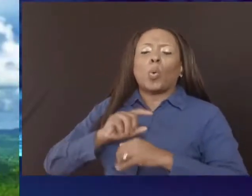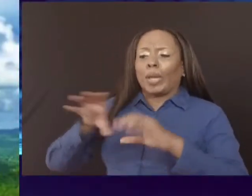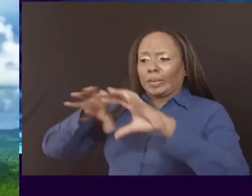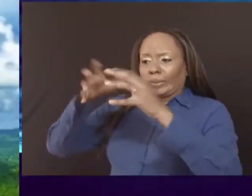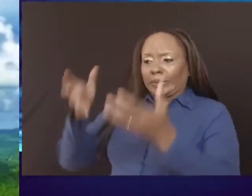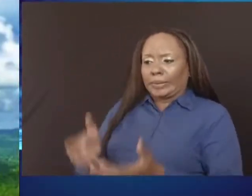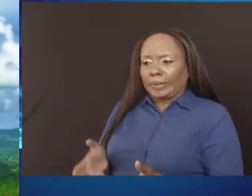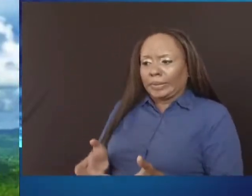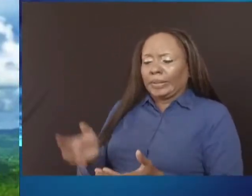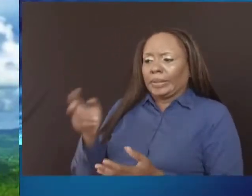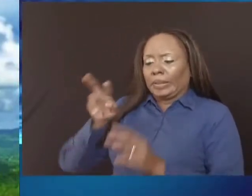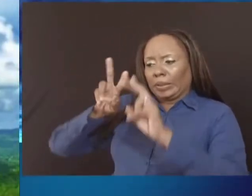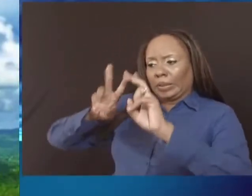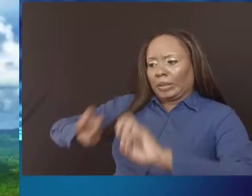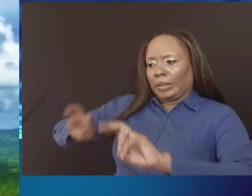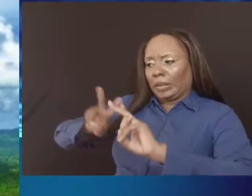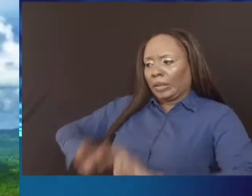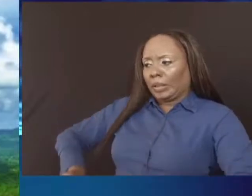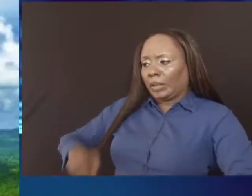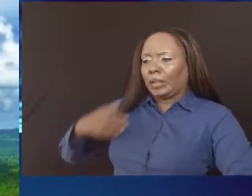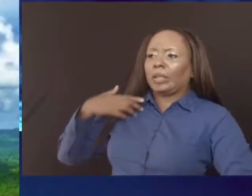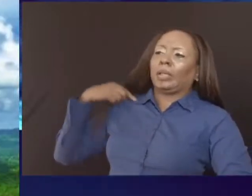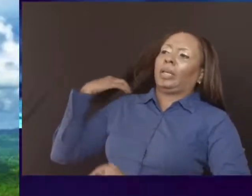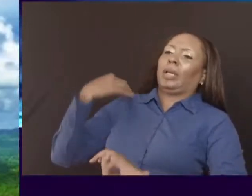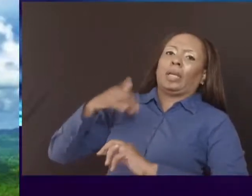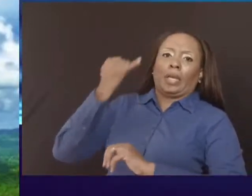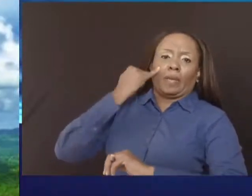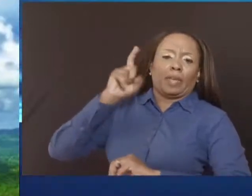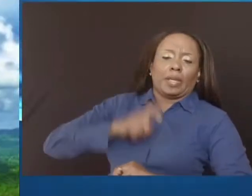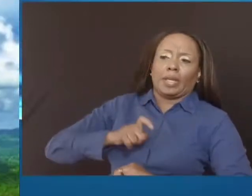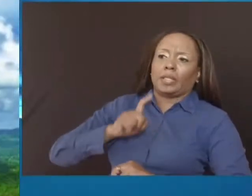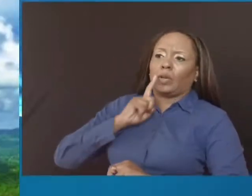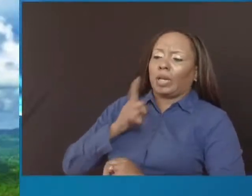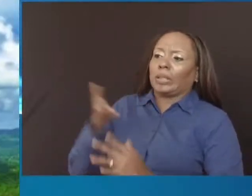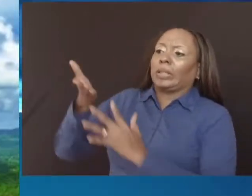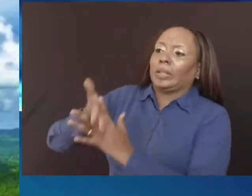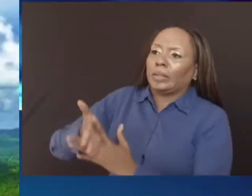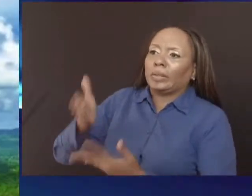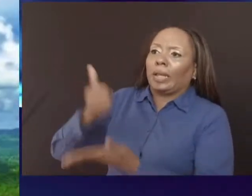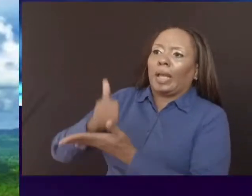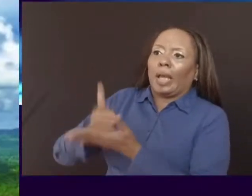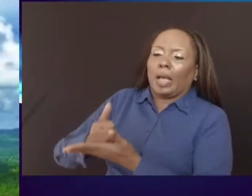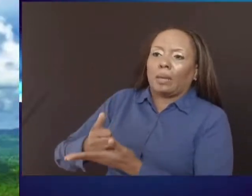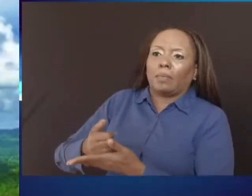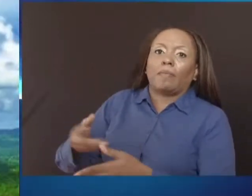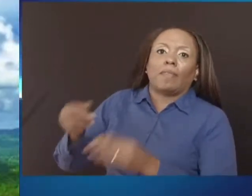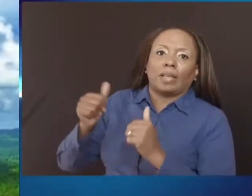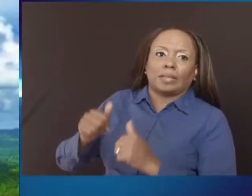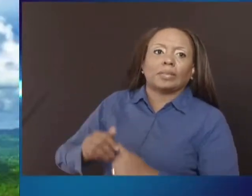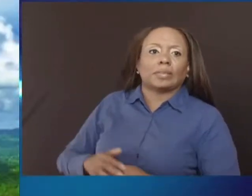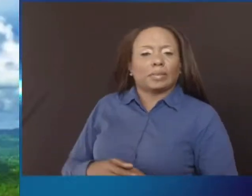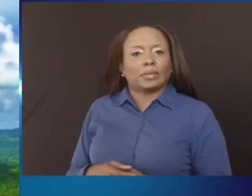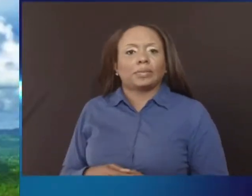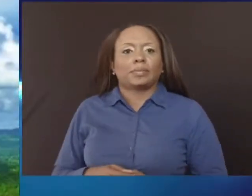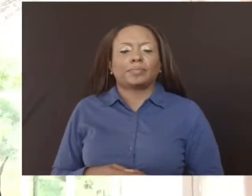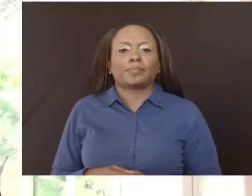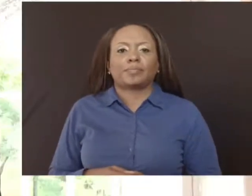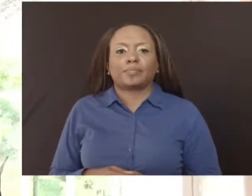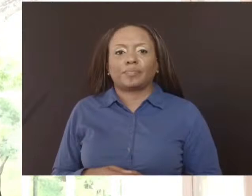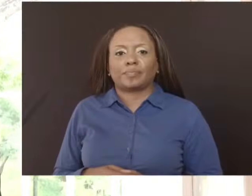to determine how quickly we need to see you and intervene and help. This person